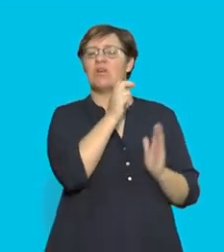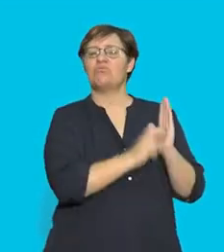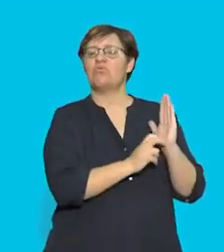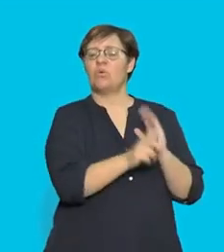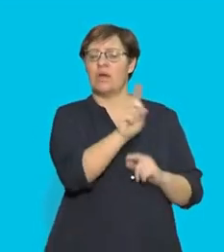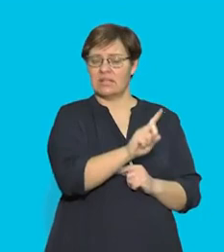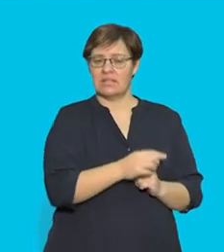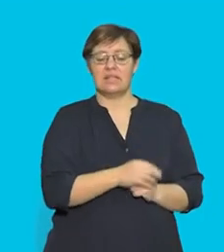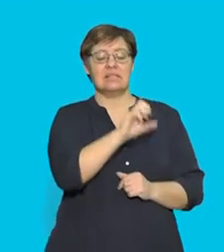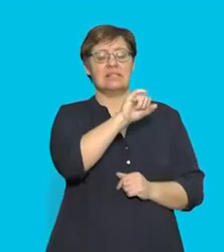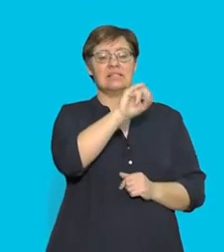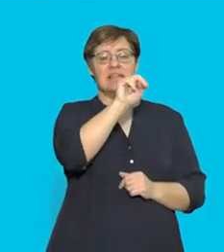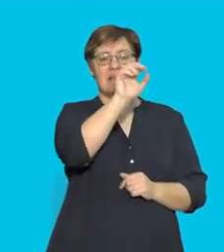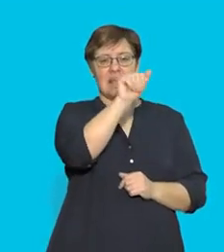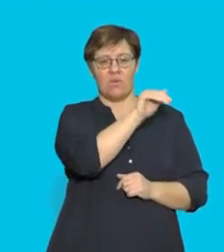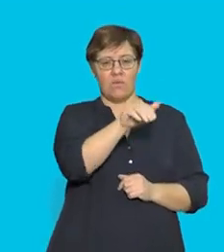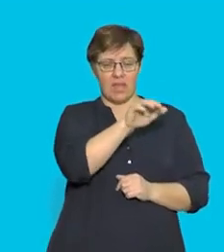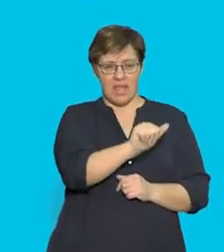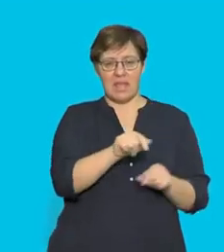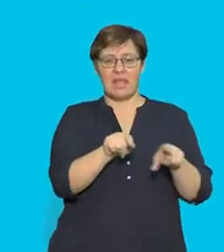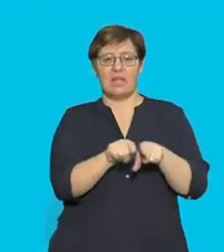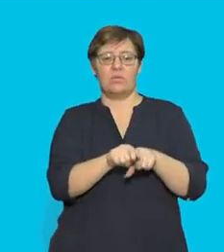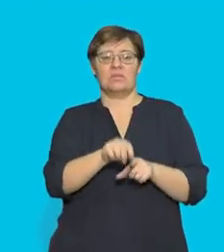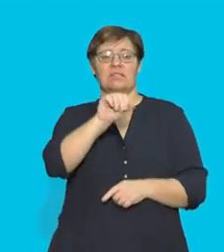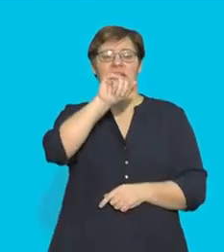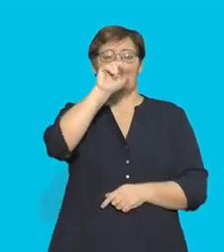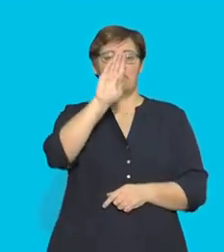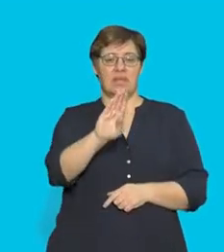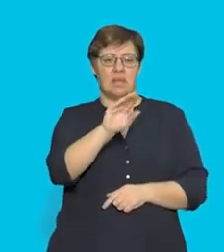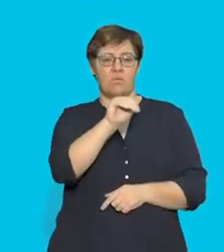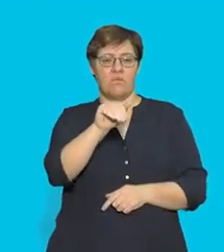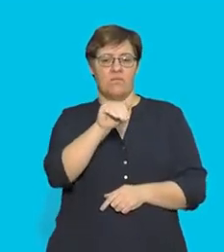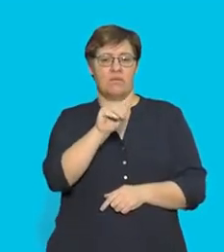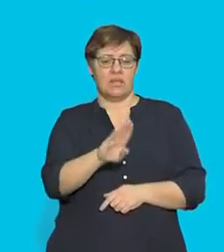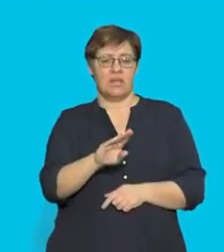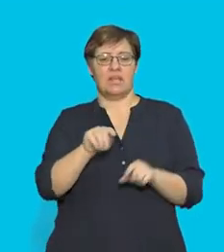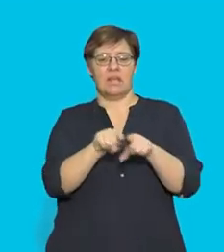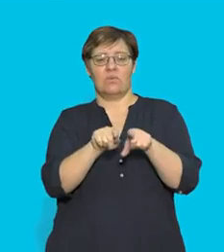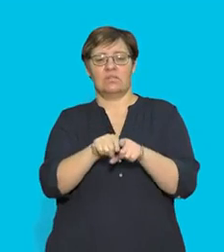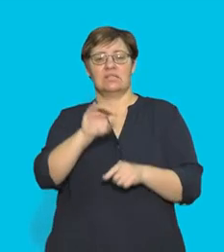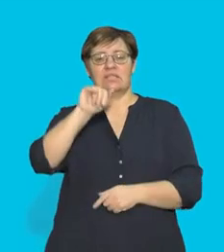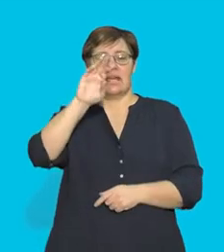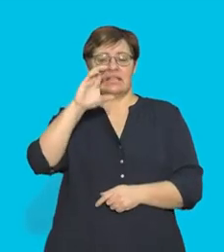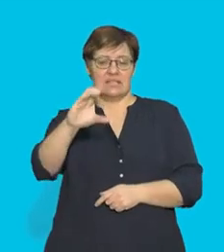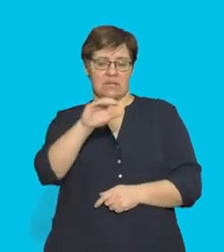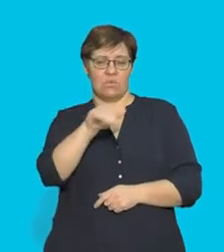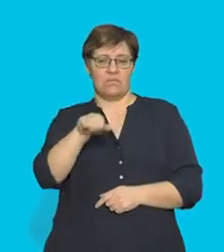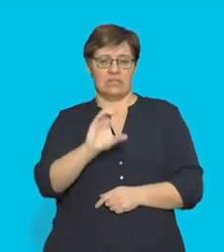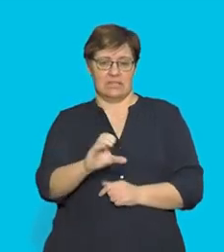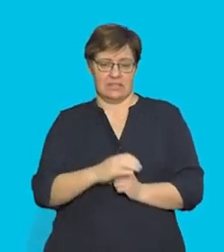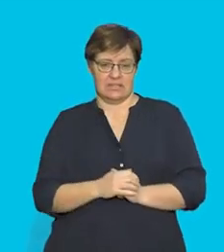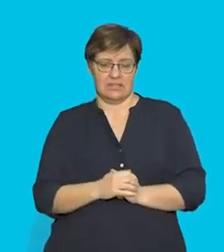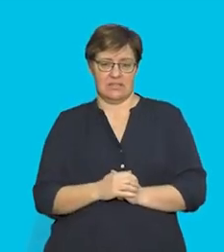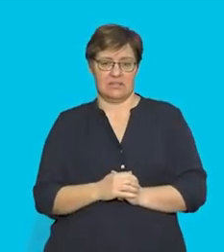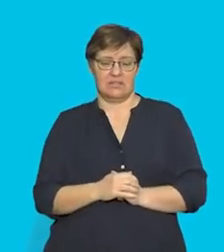Okay, what is the sine rule? The sine rule is sine A over A equals sine B over B equals sine C over